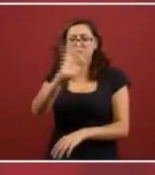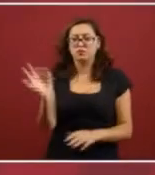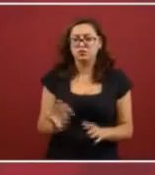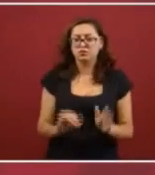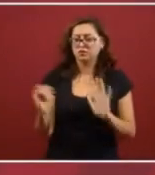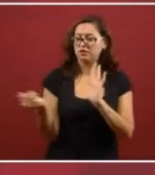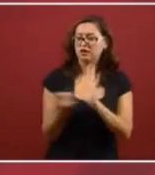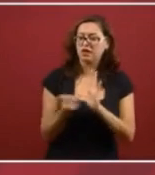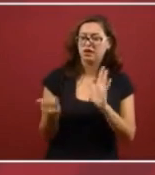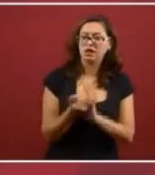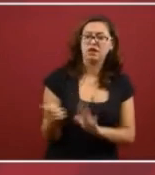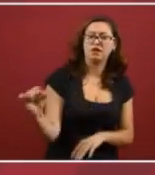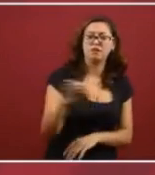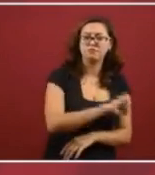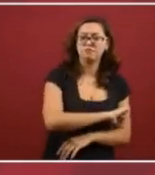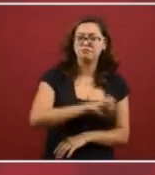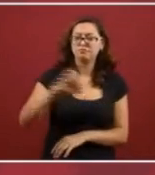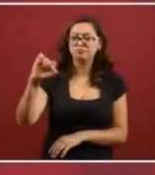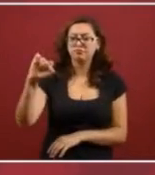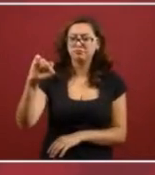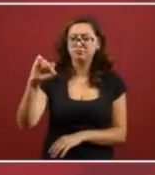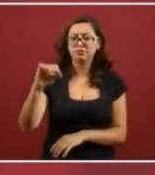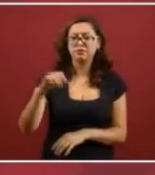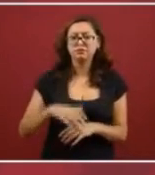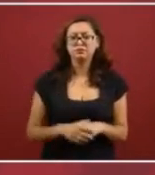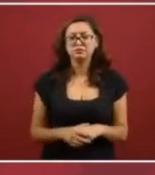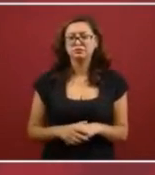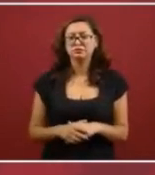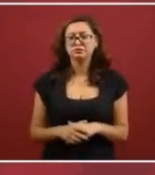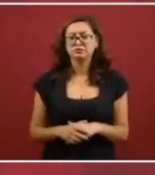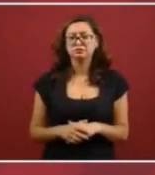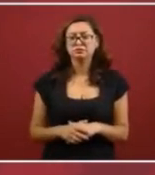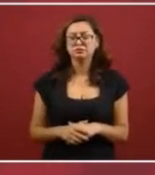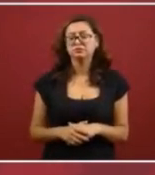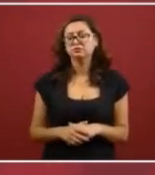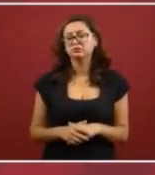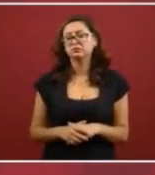of inflation aparecieron they allá appeared, en la página